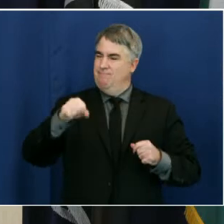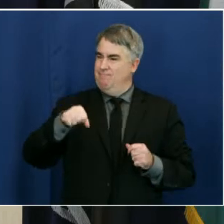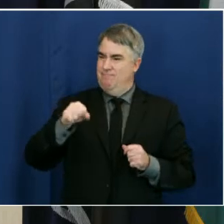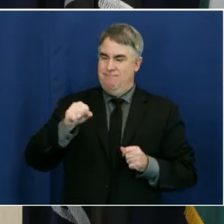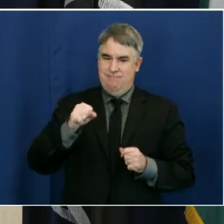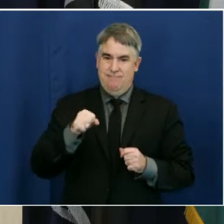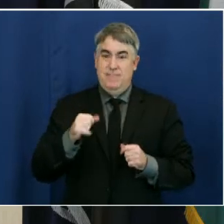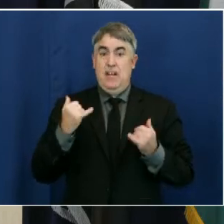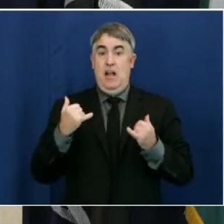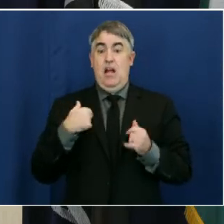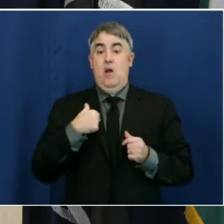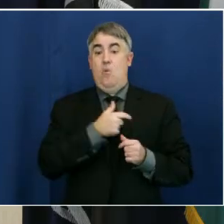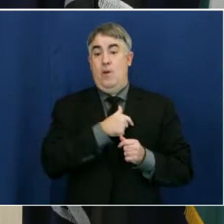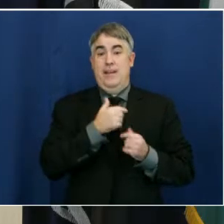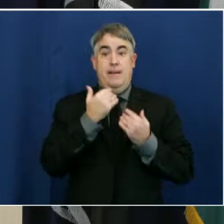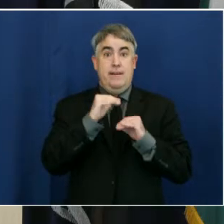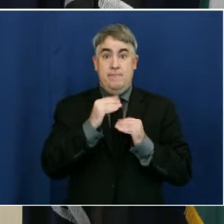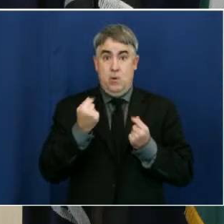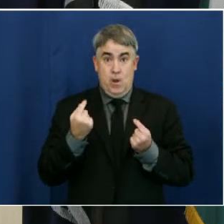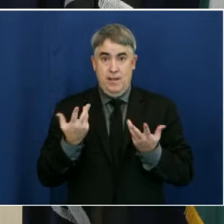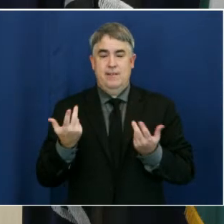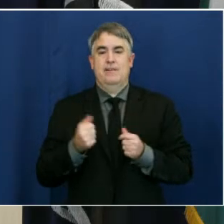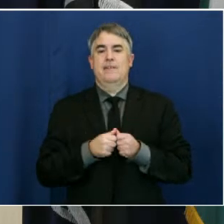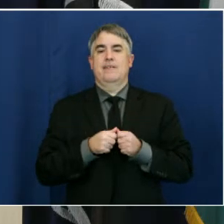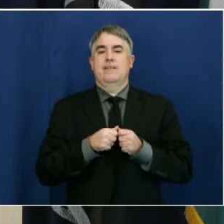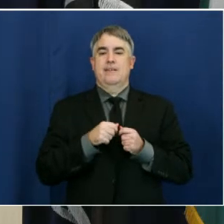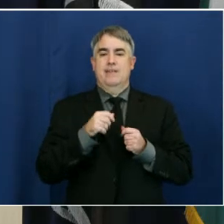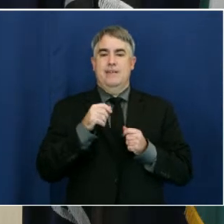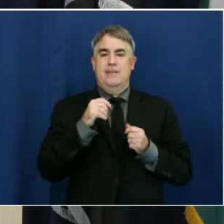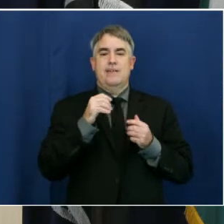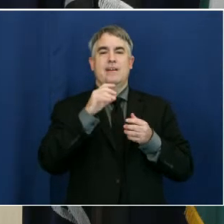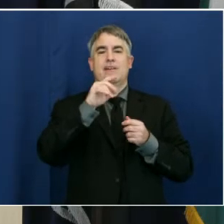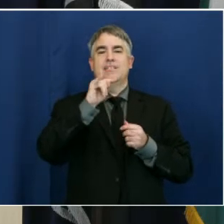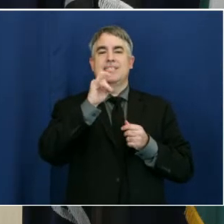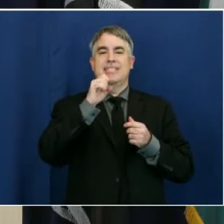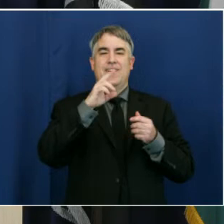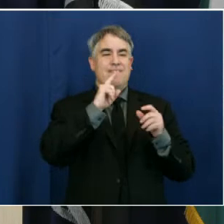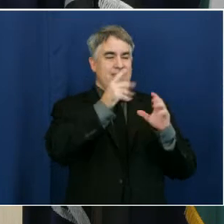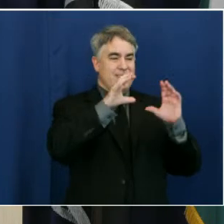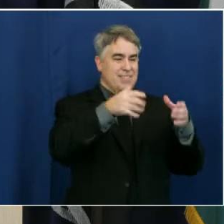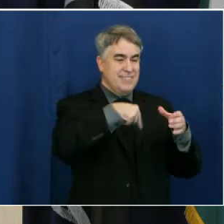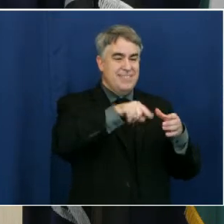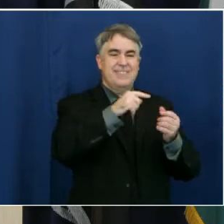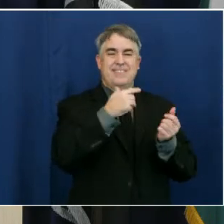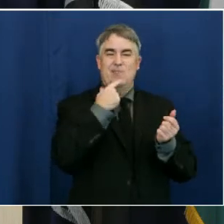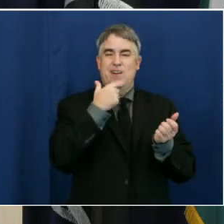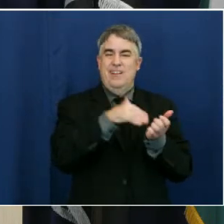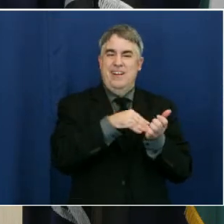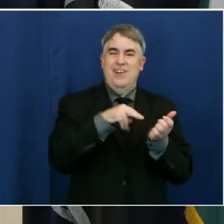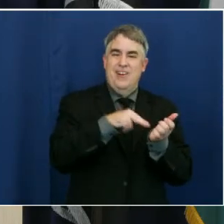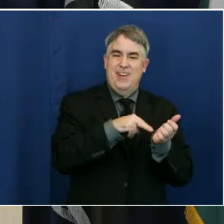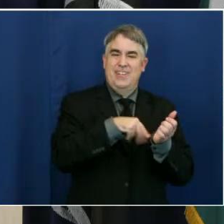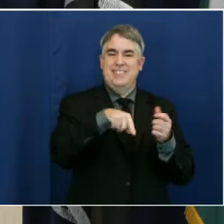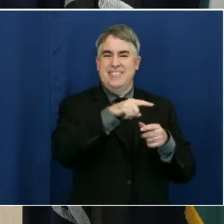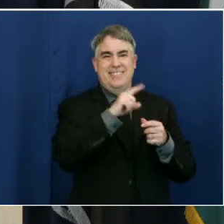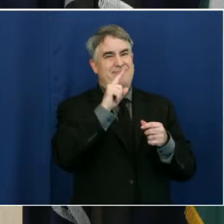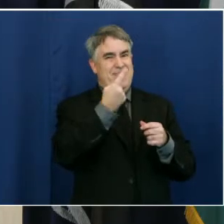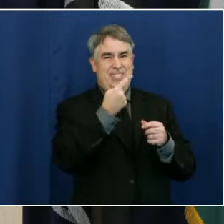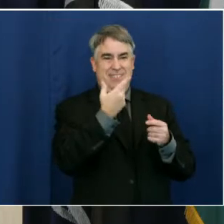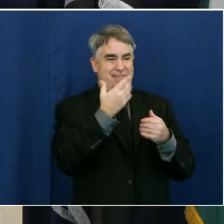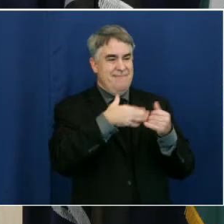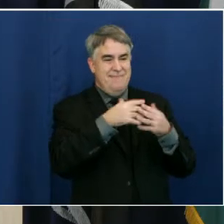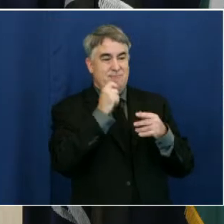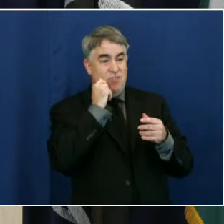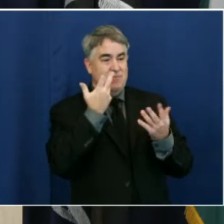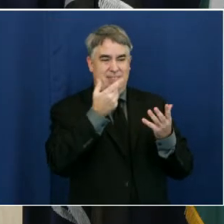tiers that we are in. And so the current numbers, the vast majority of those represent healthcare workers. And so the breakdown you